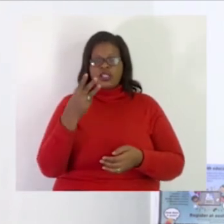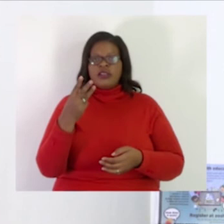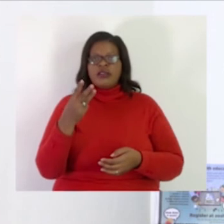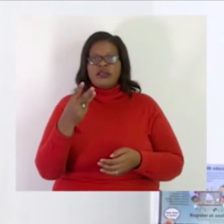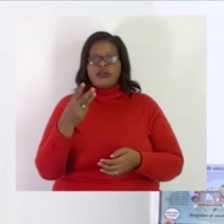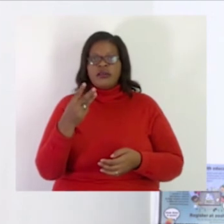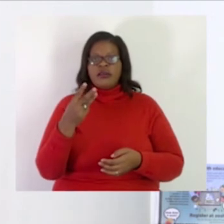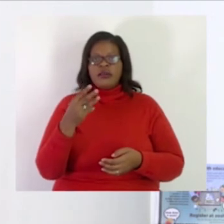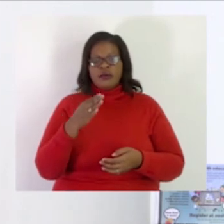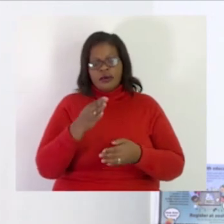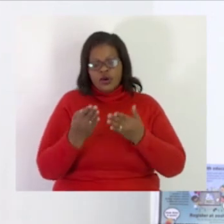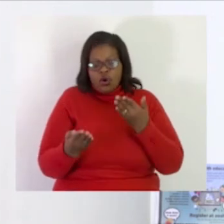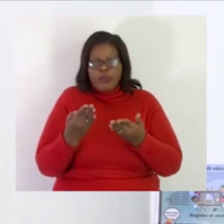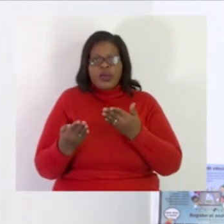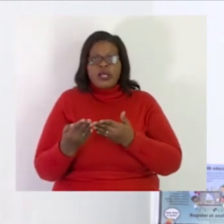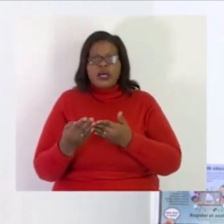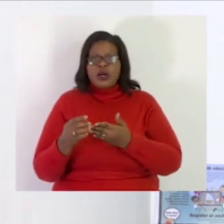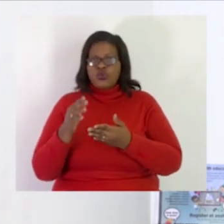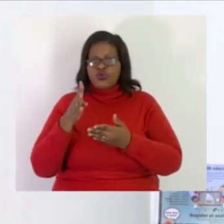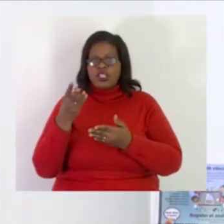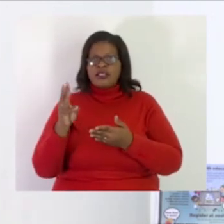46,023 compared to